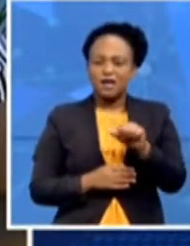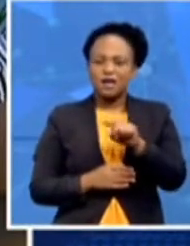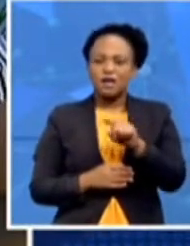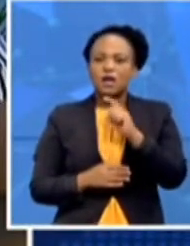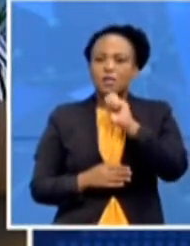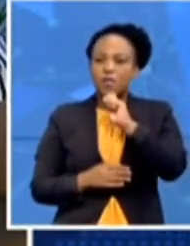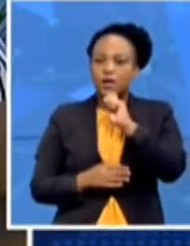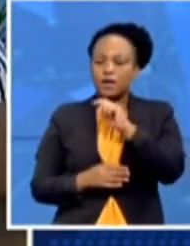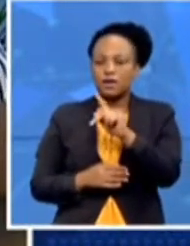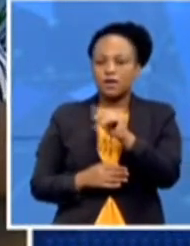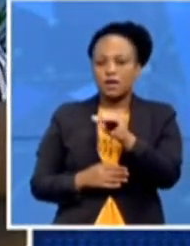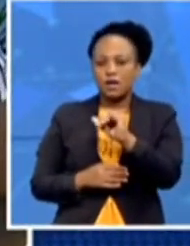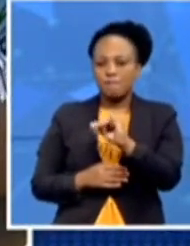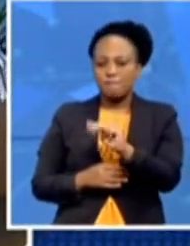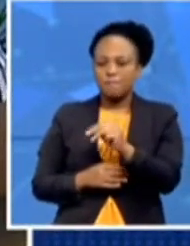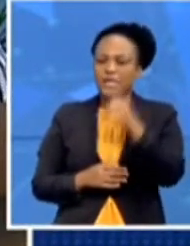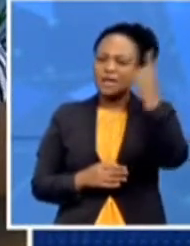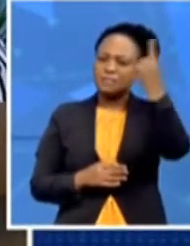saying?